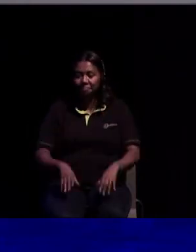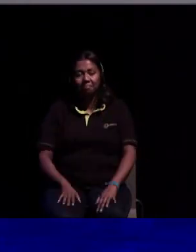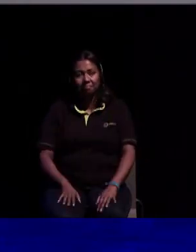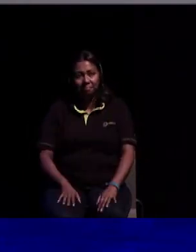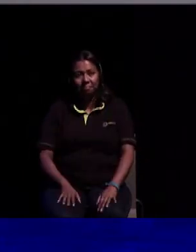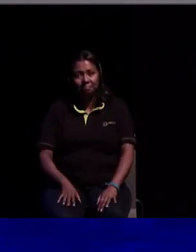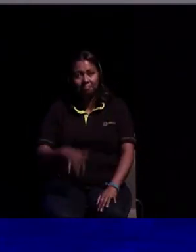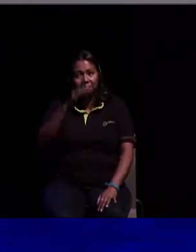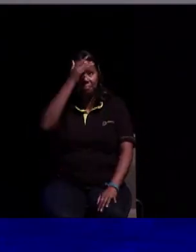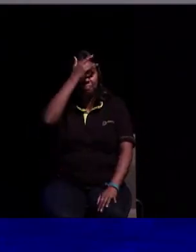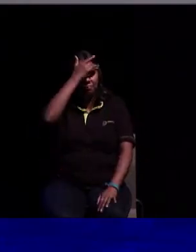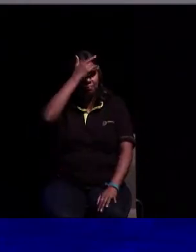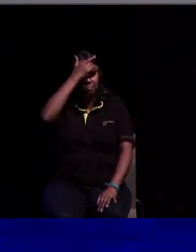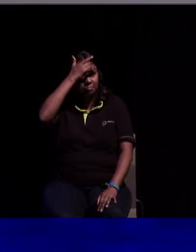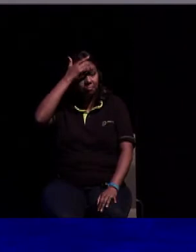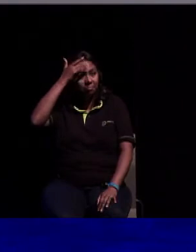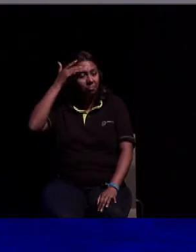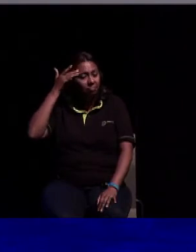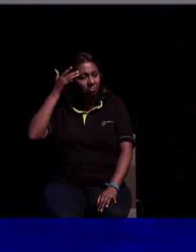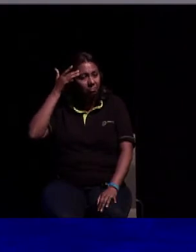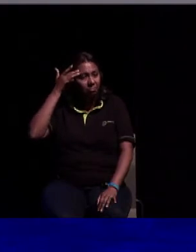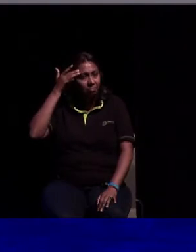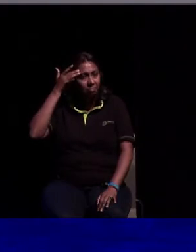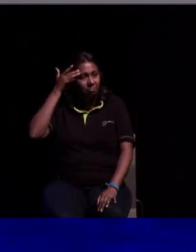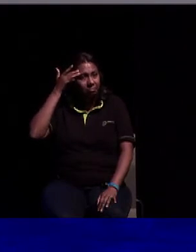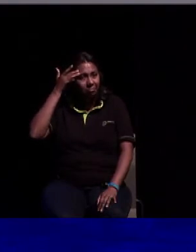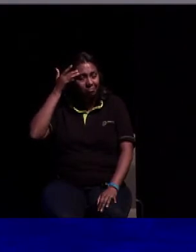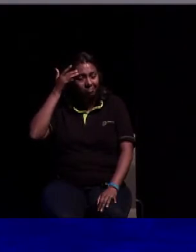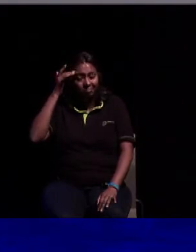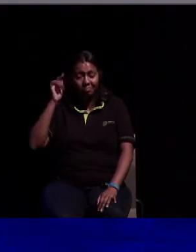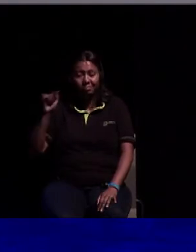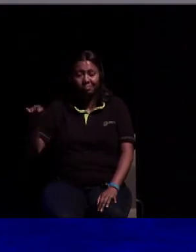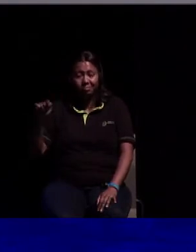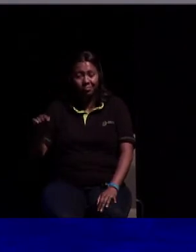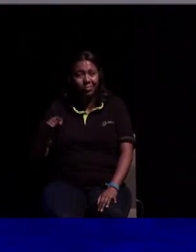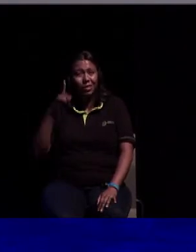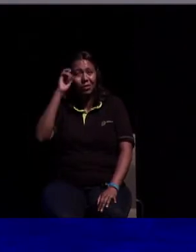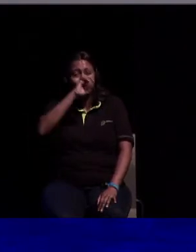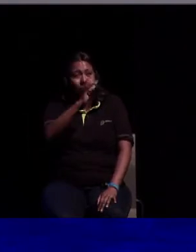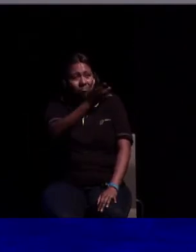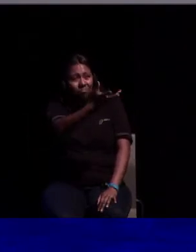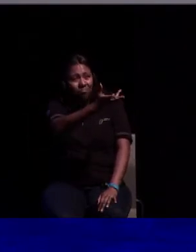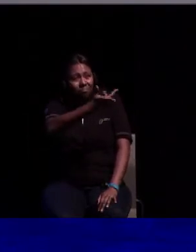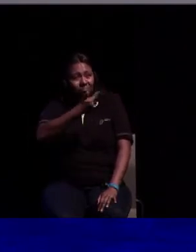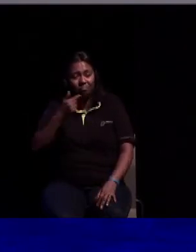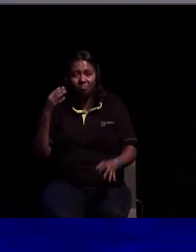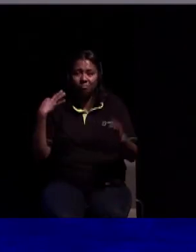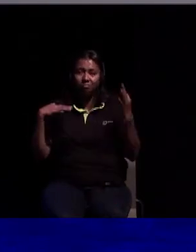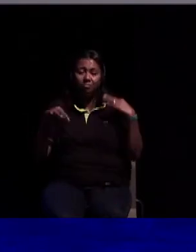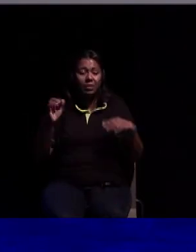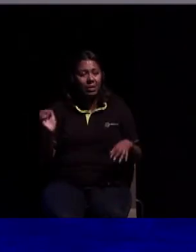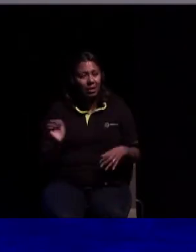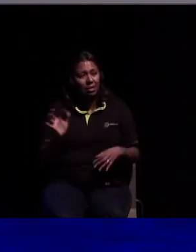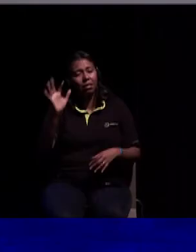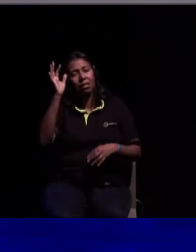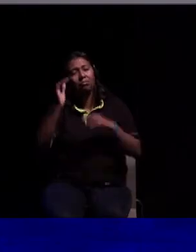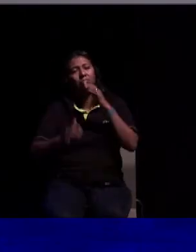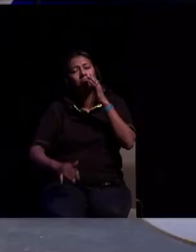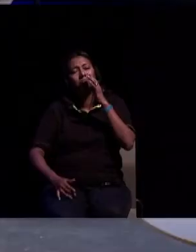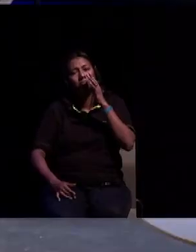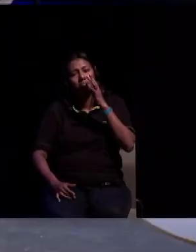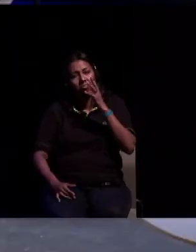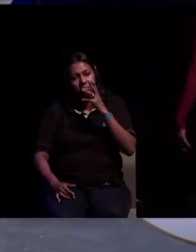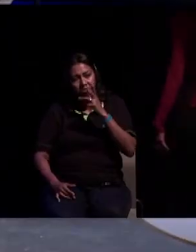find it very difficult to attract tourists to come. It's expensive and it takes time, And as you know, Australia is an expensive